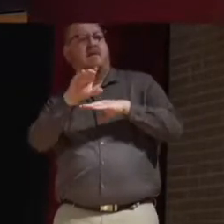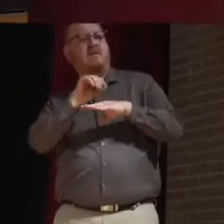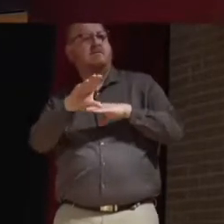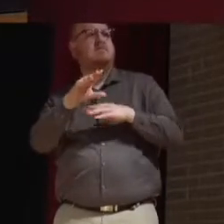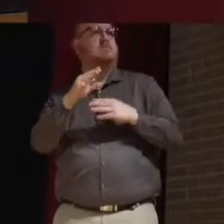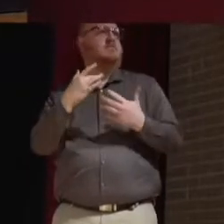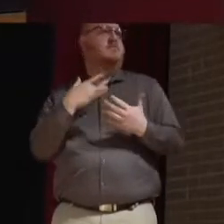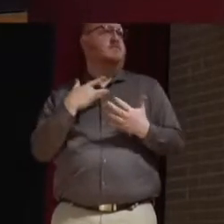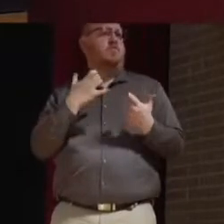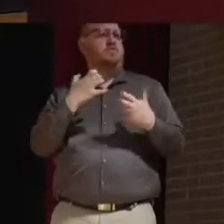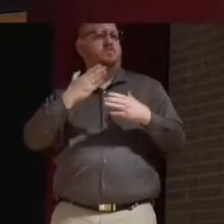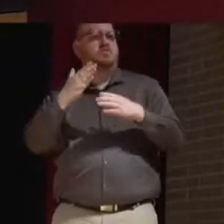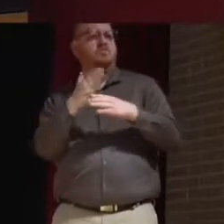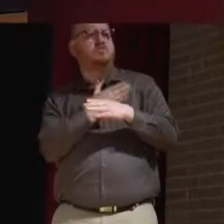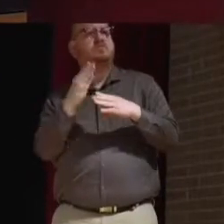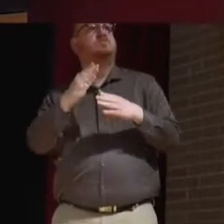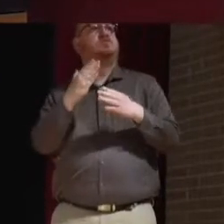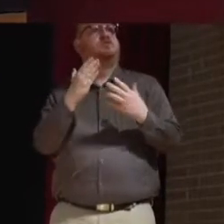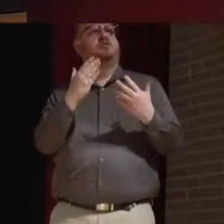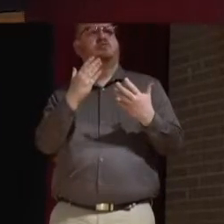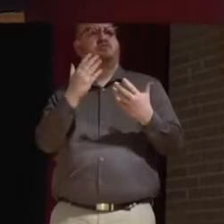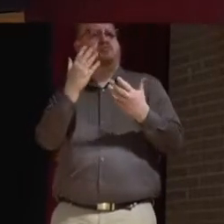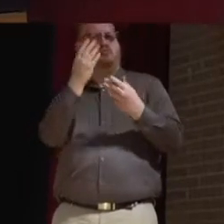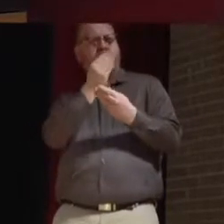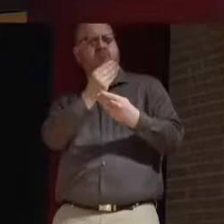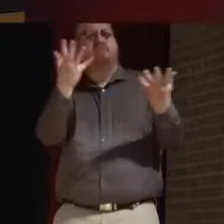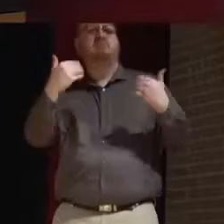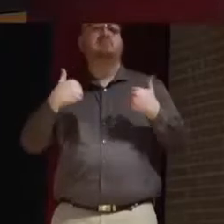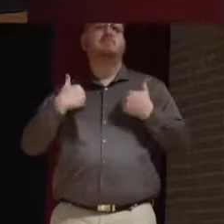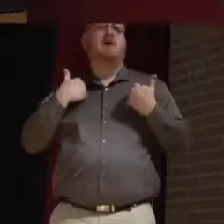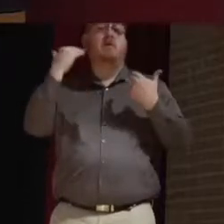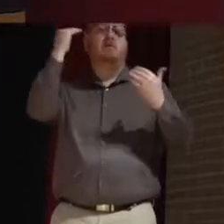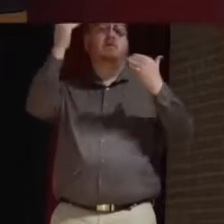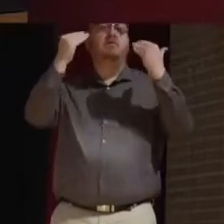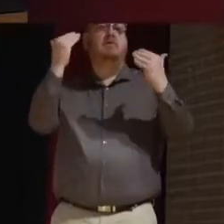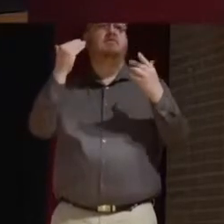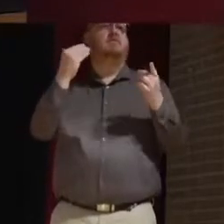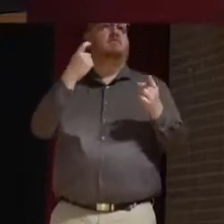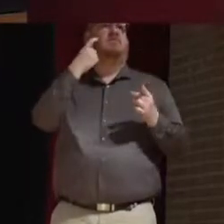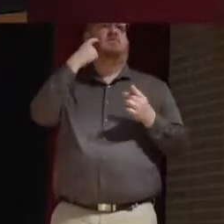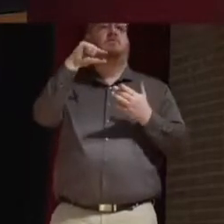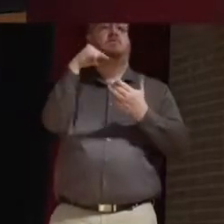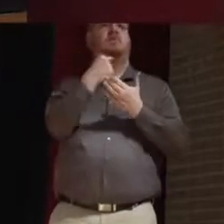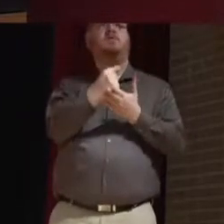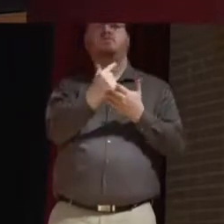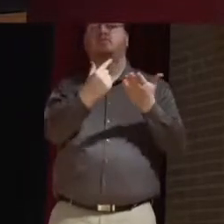want to share with young adults, kids coming right out of high school?